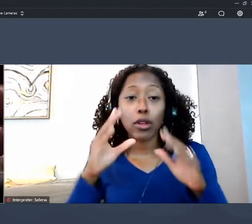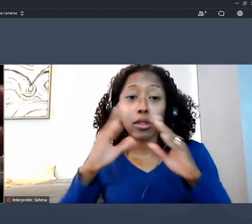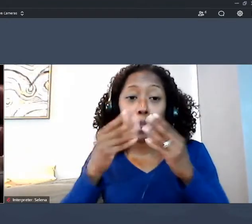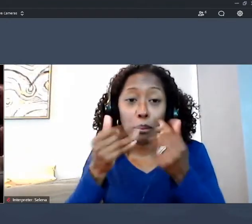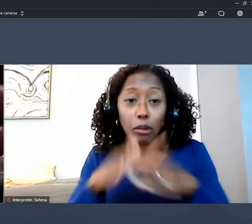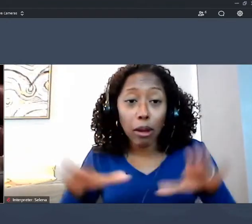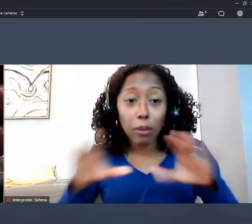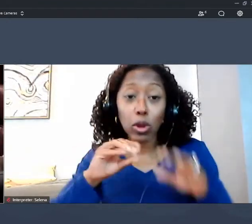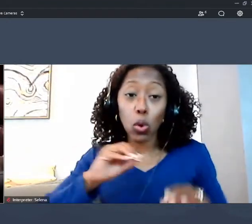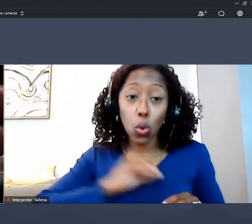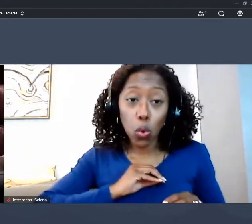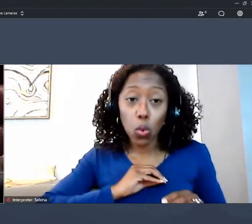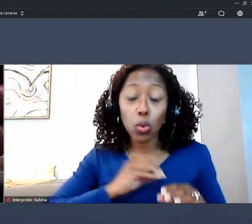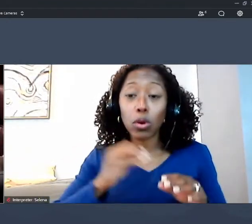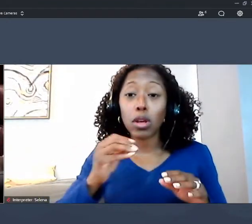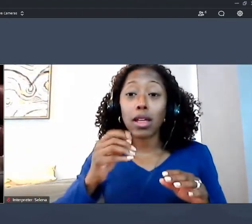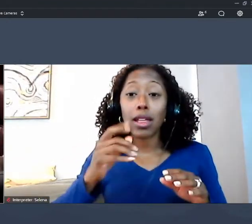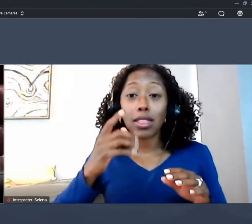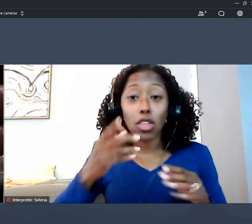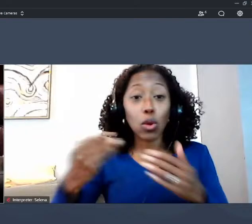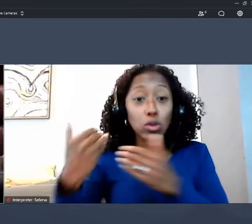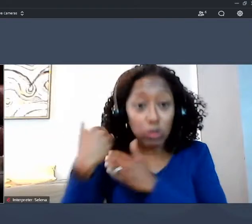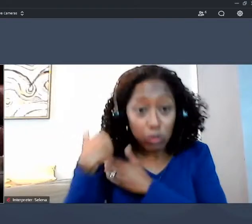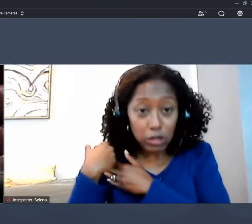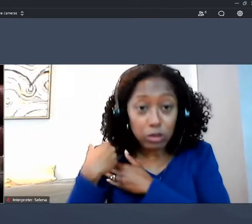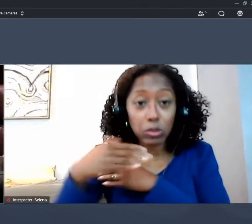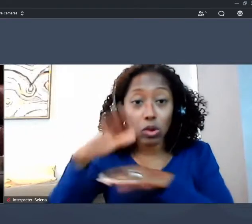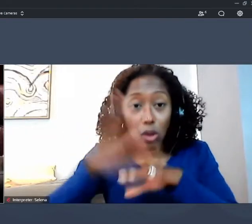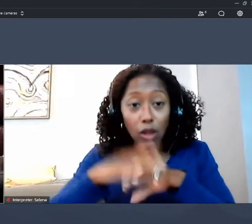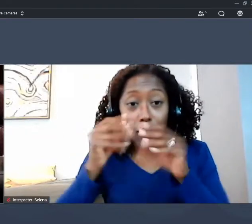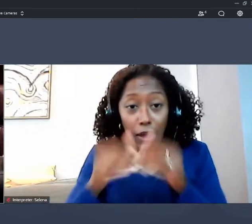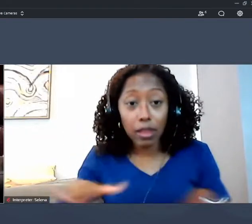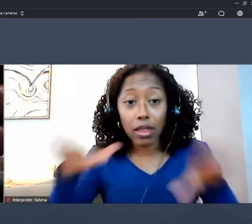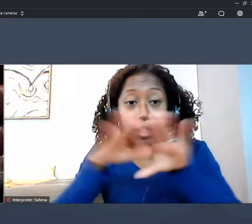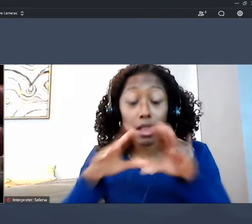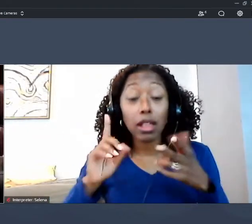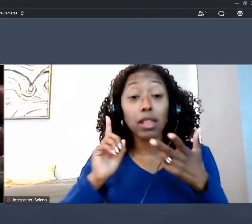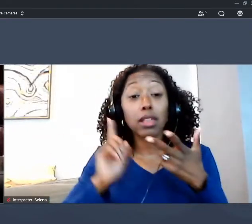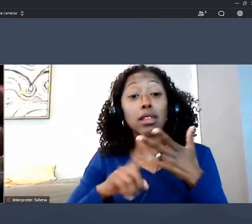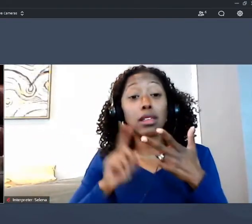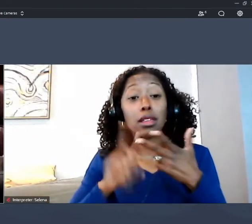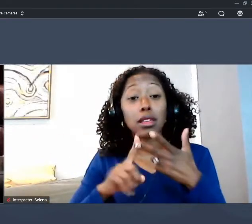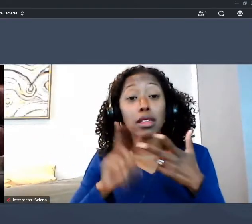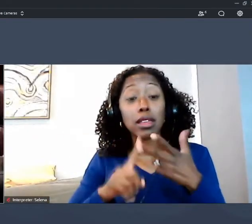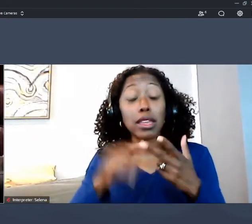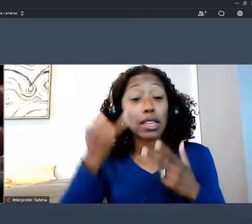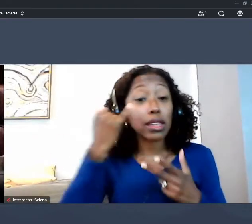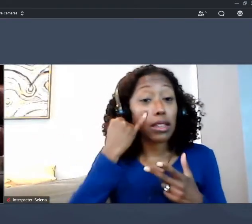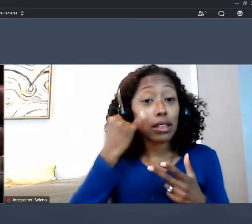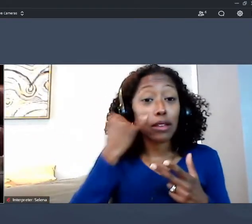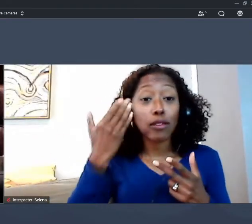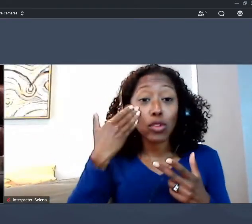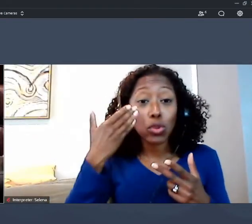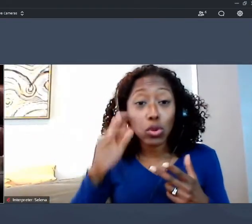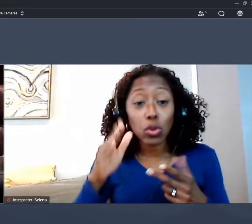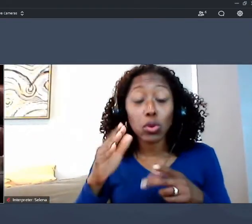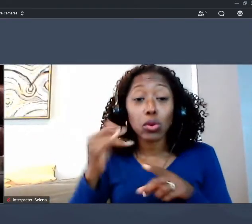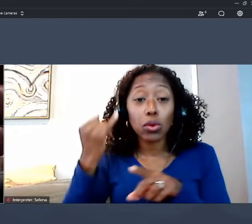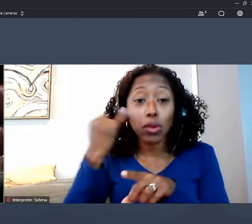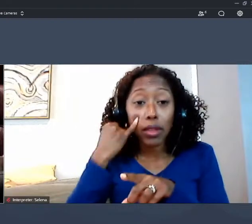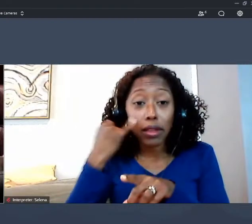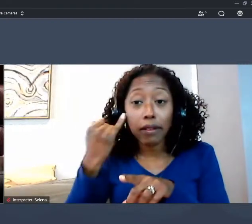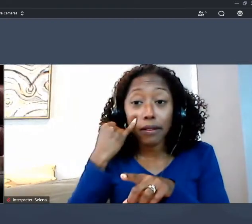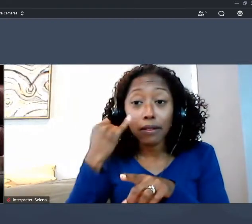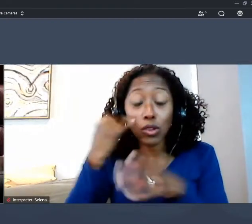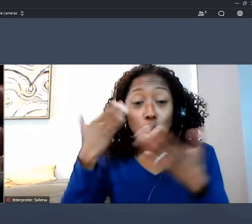is responsible for what's on their property. Three, if you don't know whether it's a set out or not, they should